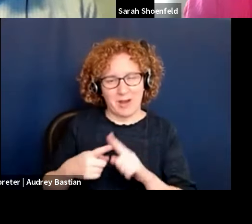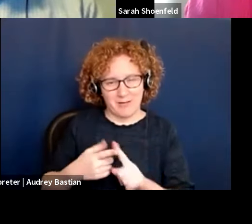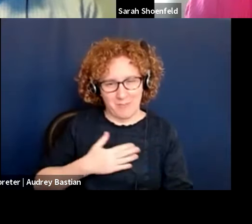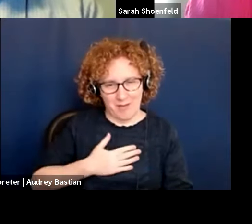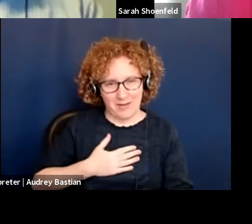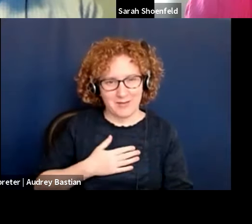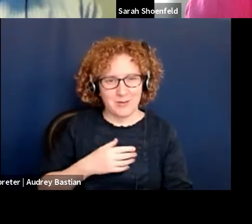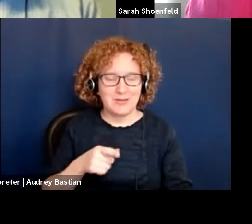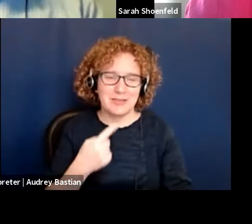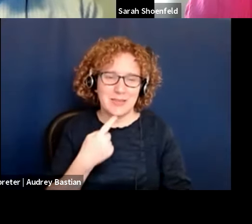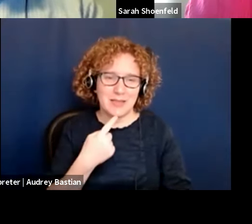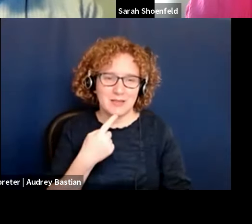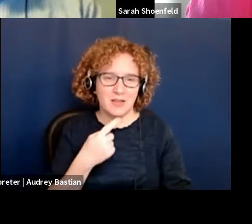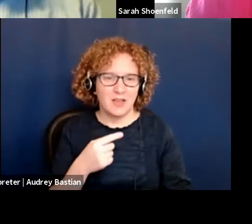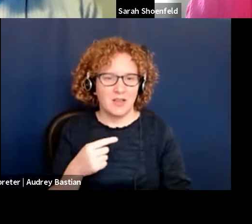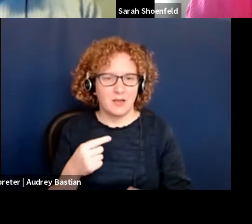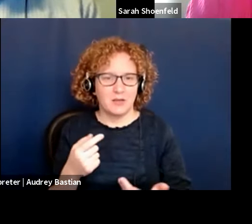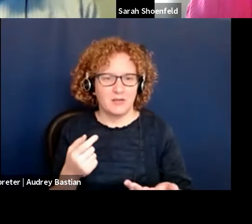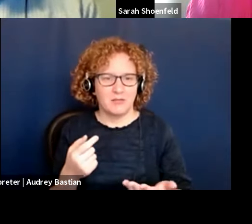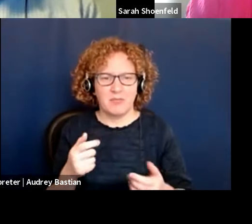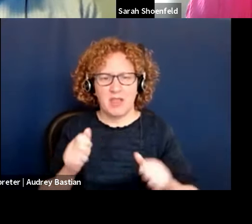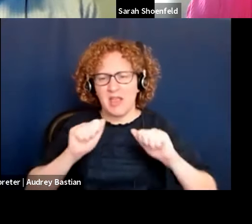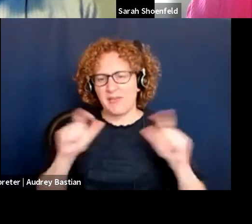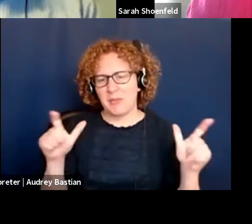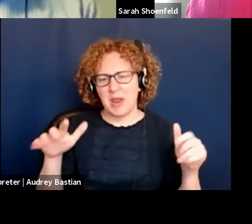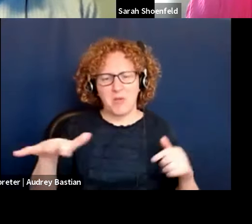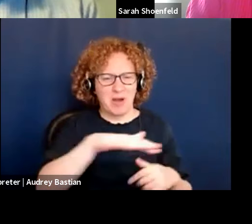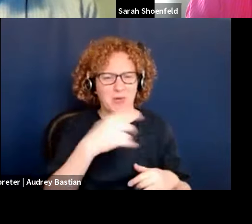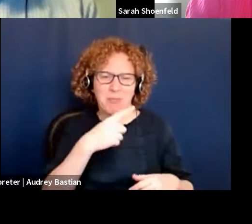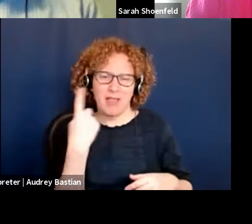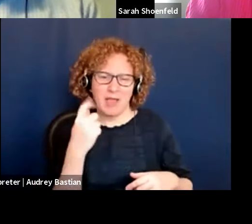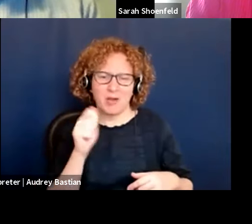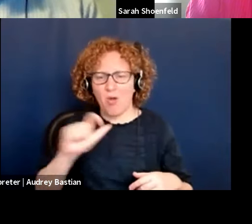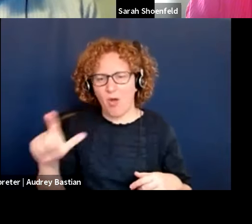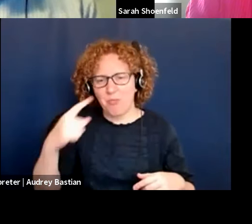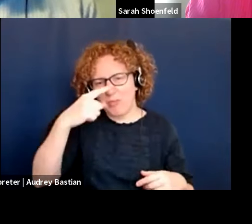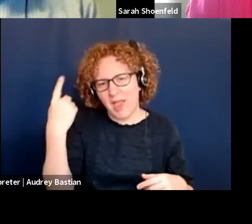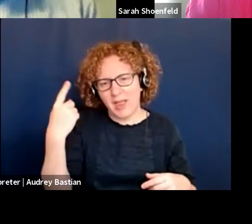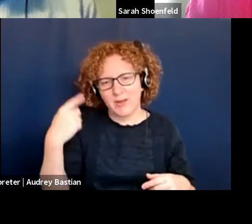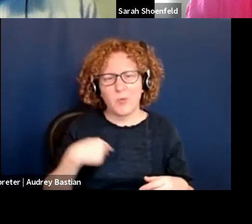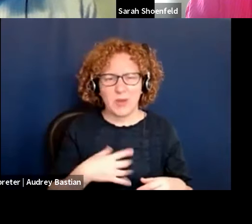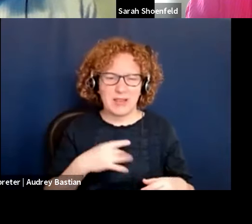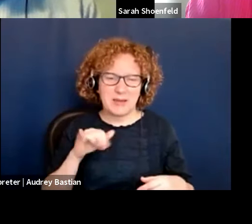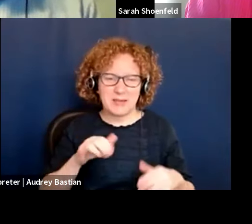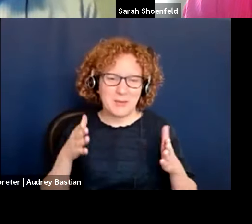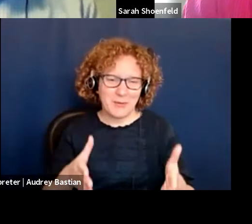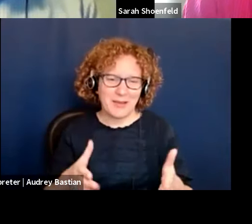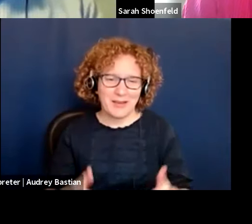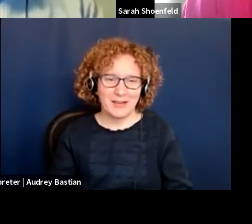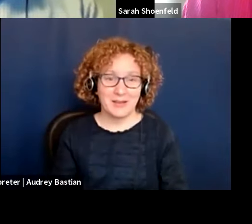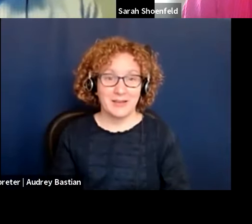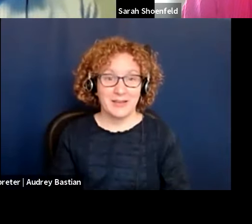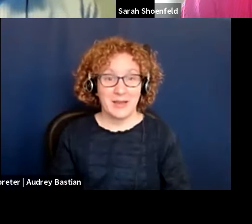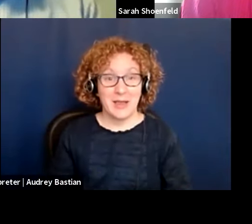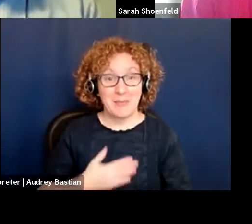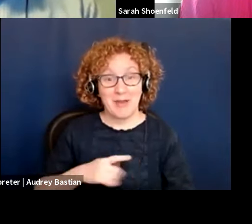so she says, you know, it was, you know, everybody around here was Black. It was all Black, and we liked it that way. And Jen,